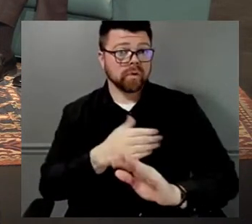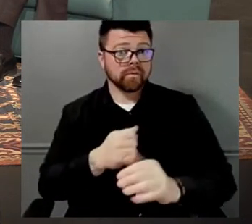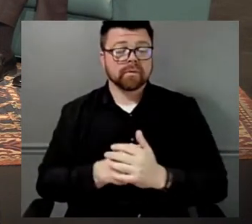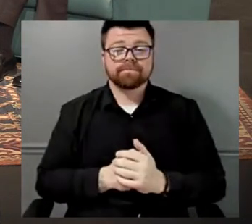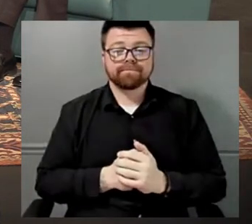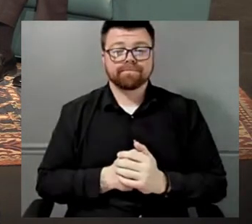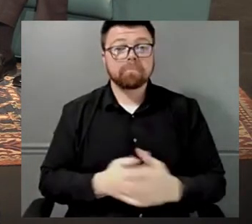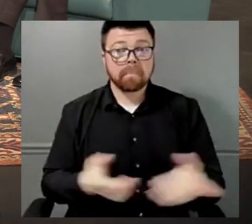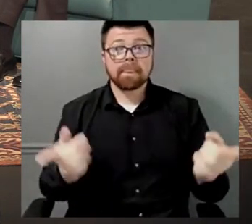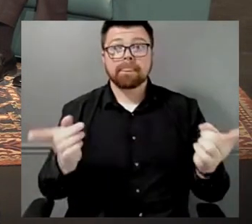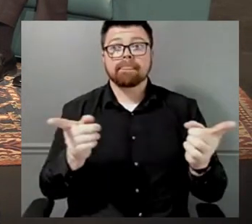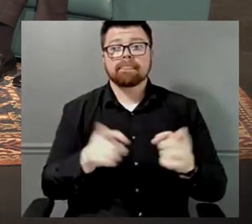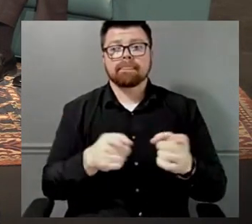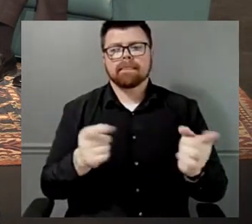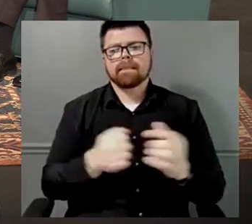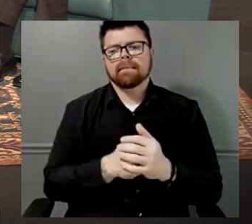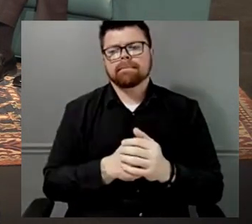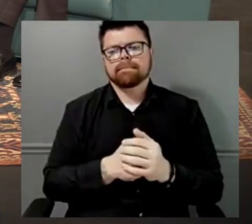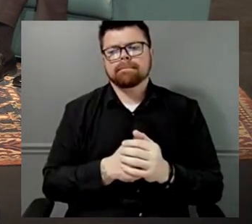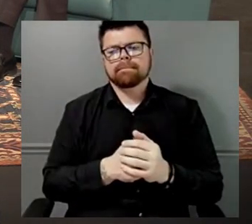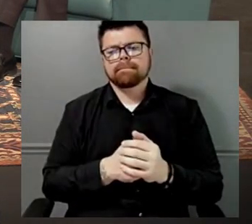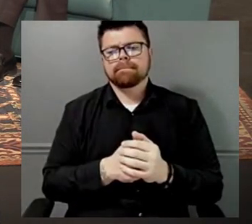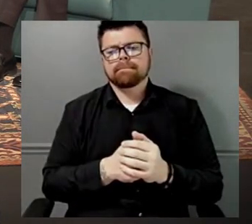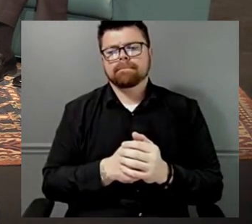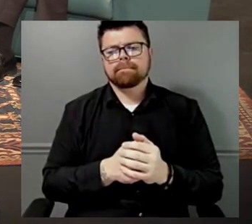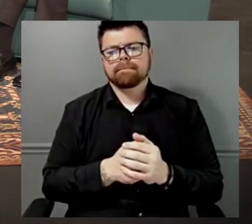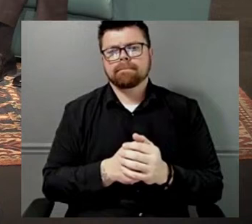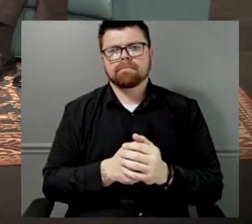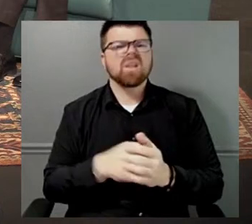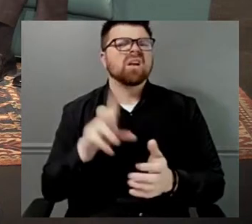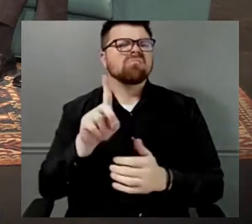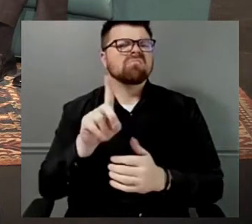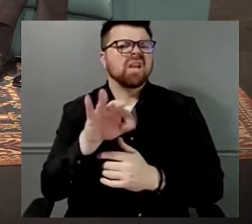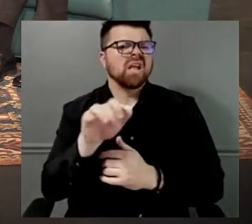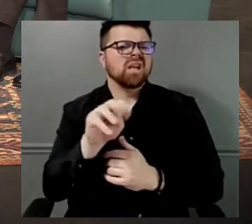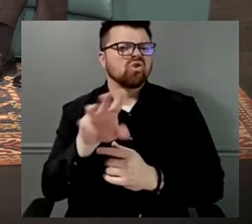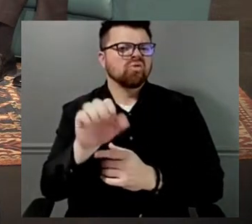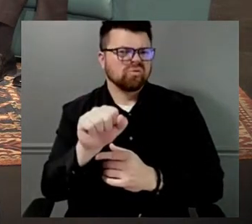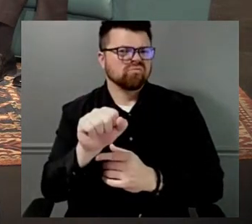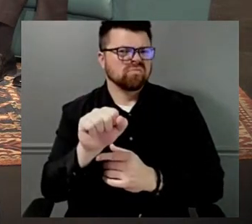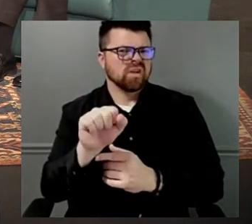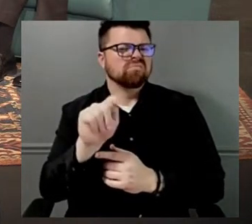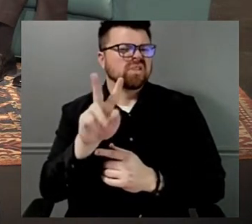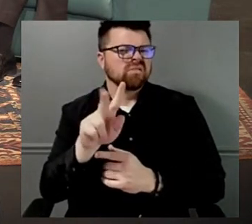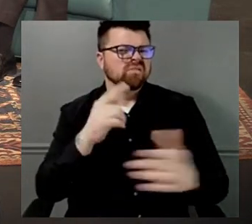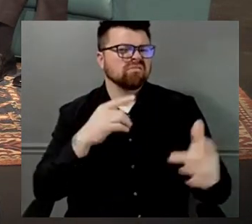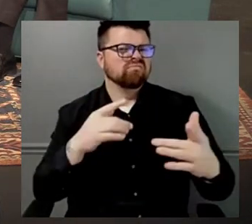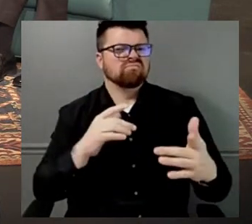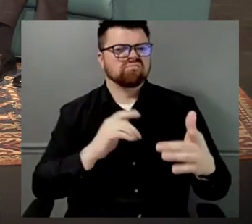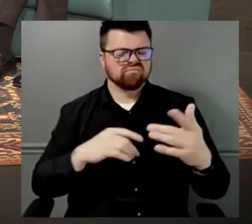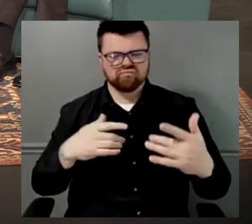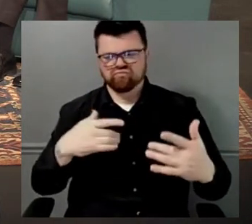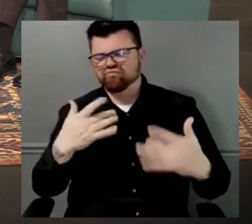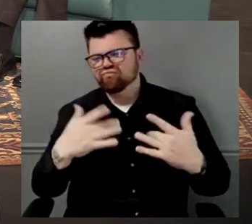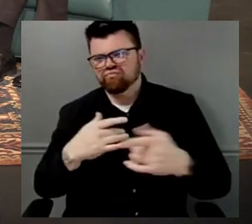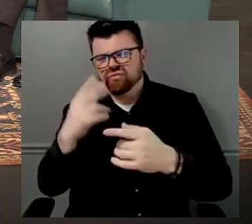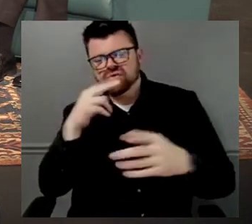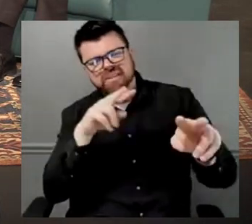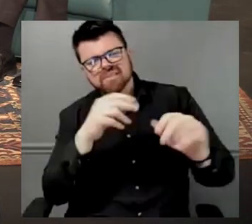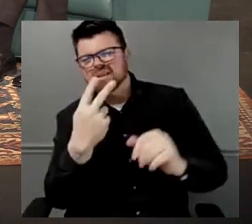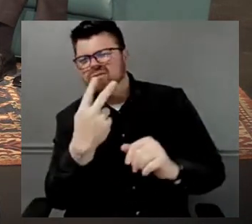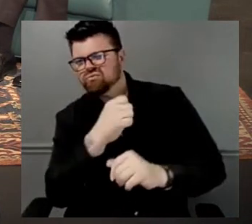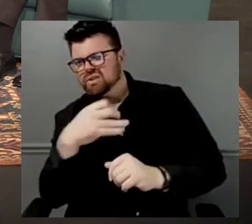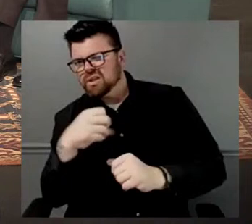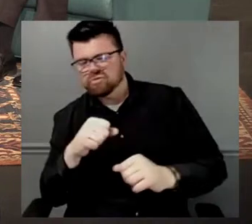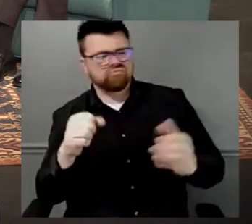see on daily news shows clips of two senators going back and forth on an issue. And you